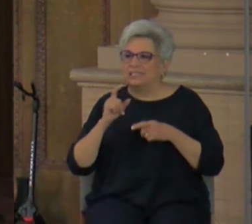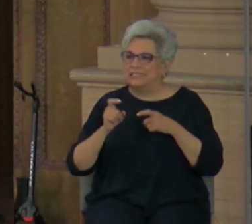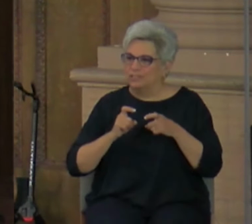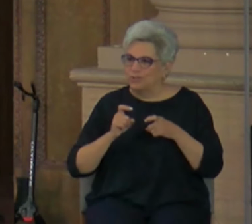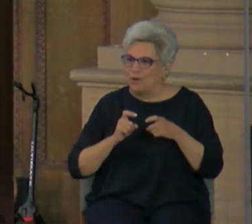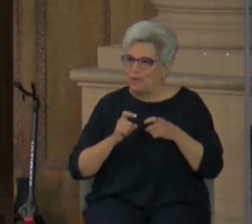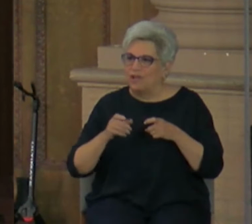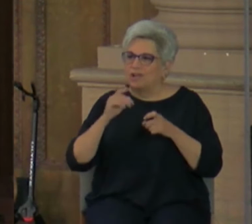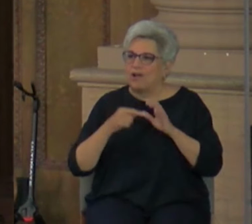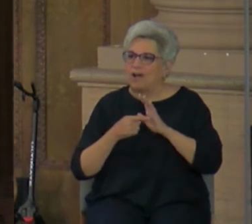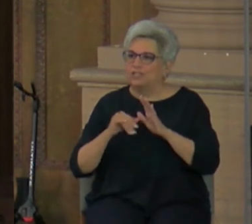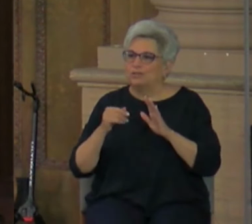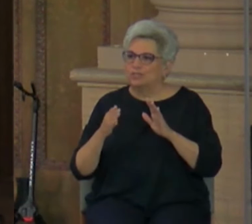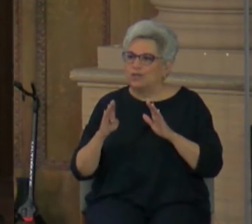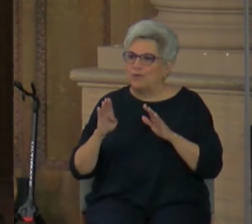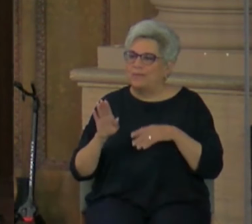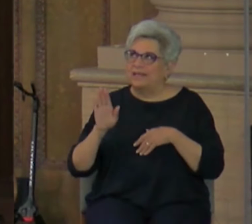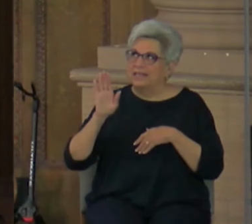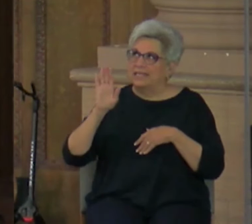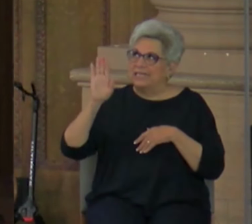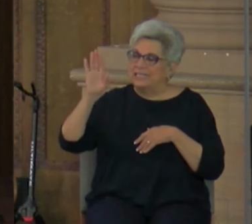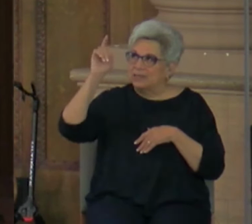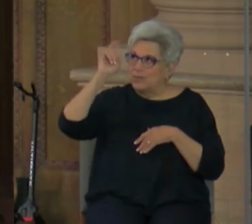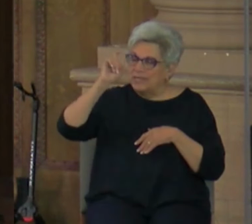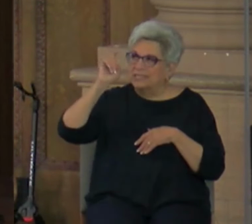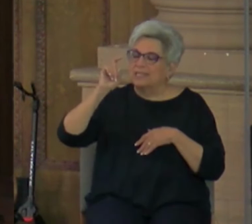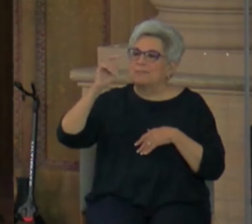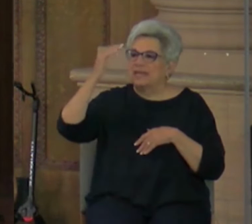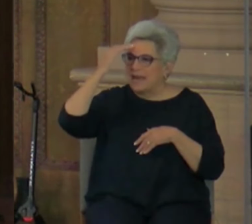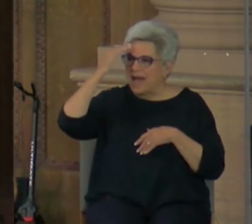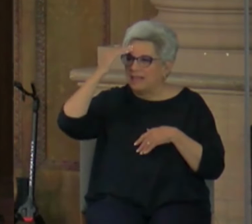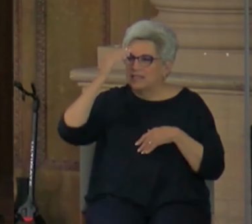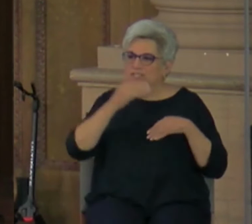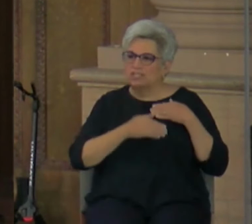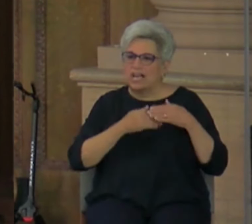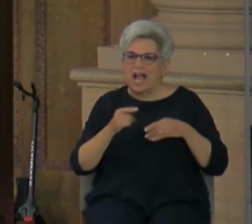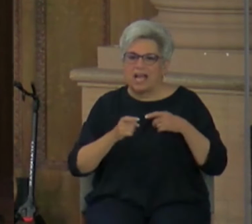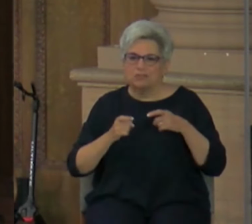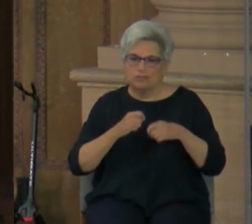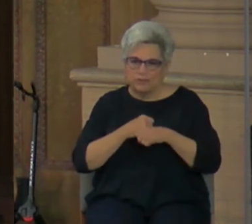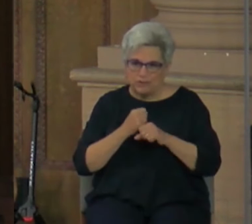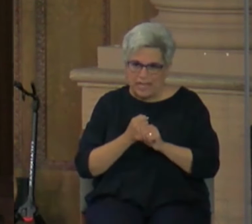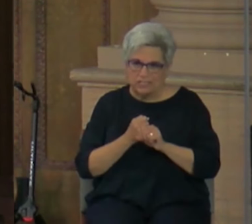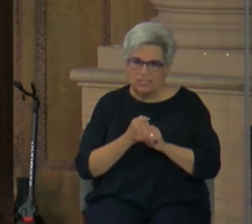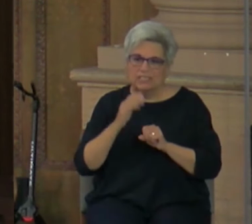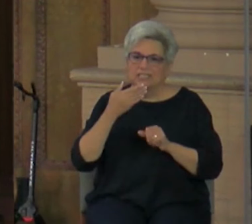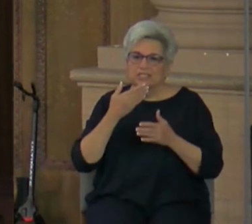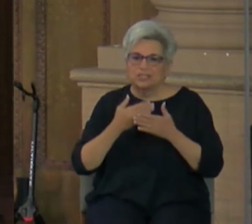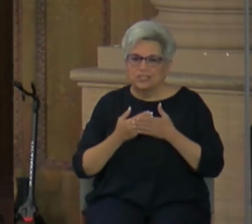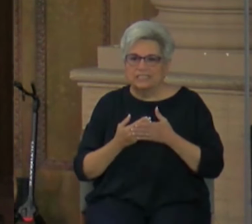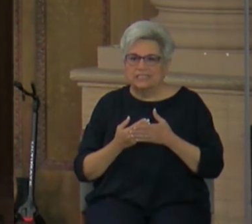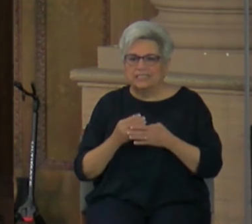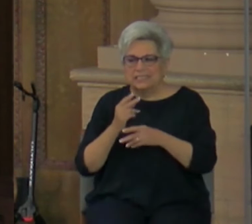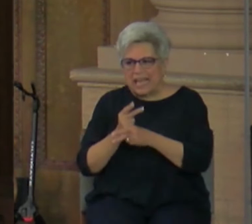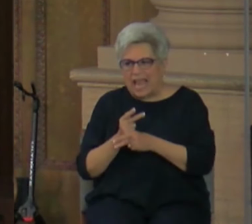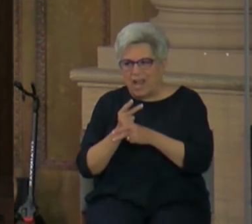So God shows Job his wisdom, his knowledge, his kind rule over creation, his goodness and his provision all throughout the